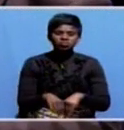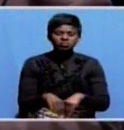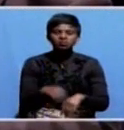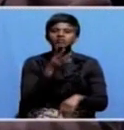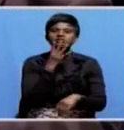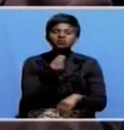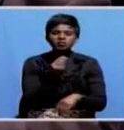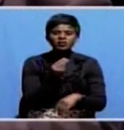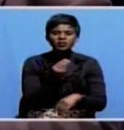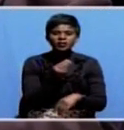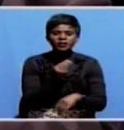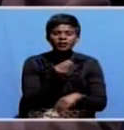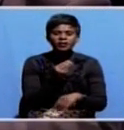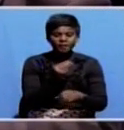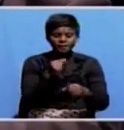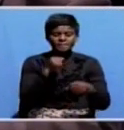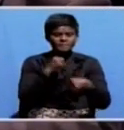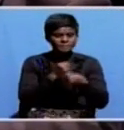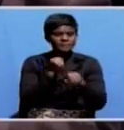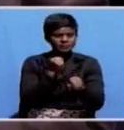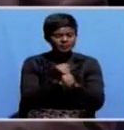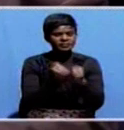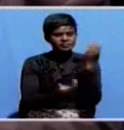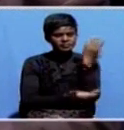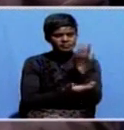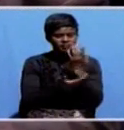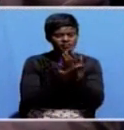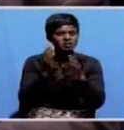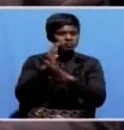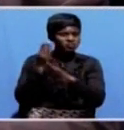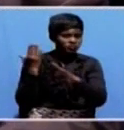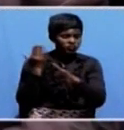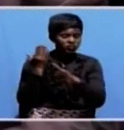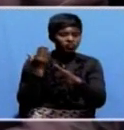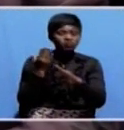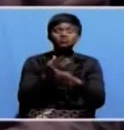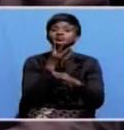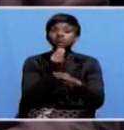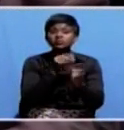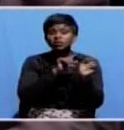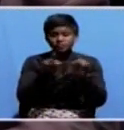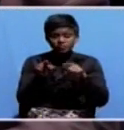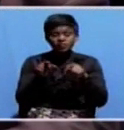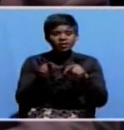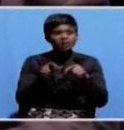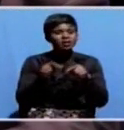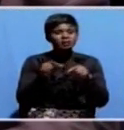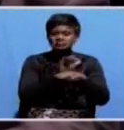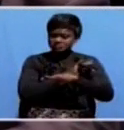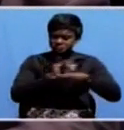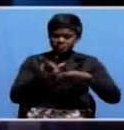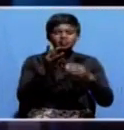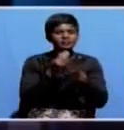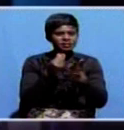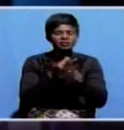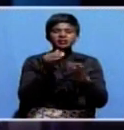Chiluba inherited a bankrupt economy. There was nothing in the treasury when MMD came. Another accusation is that part of